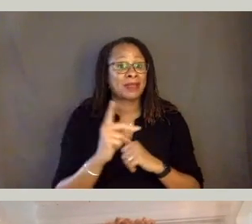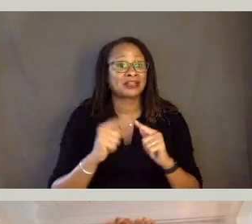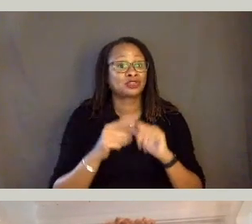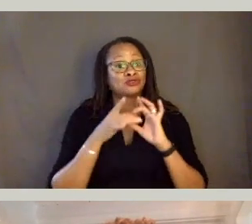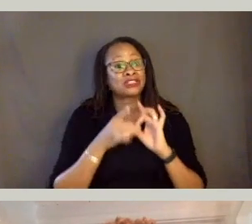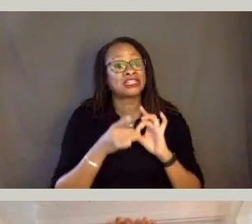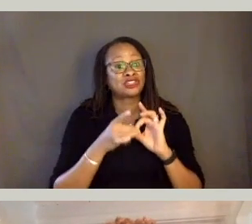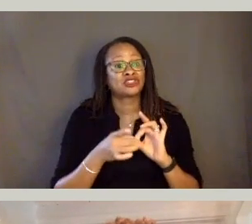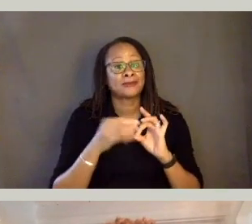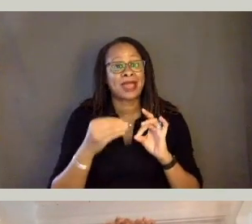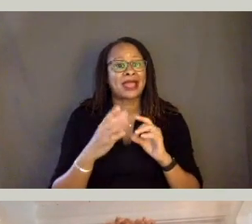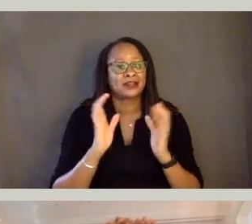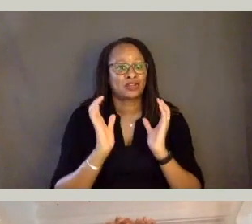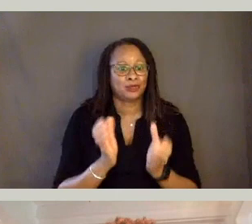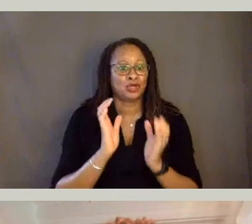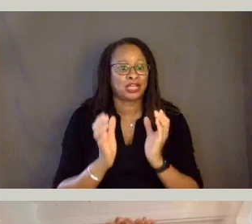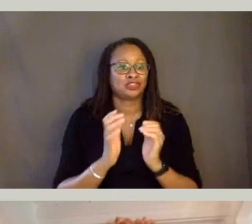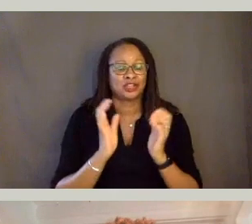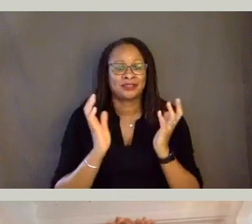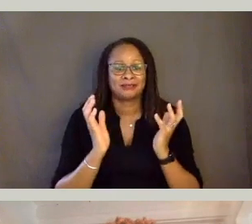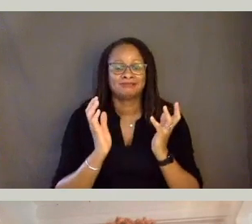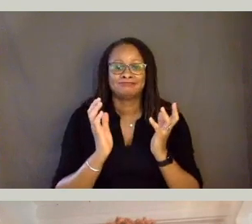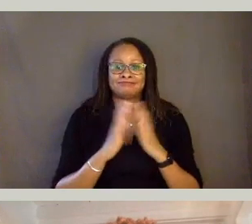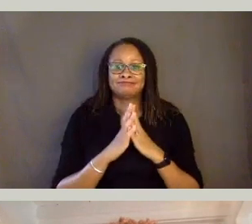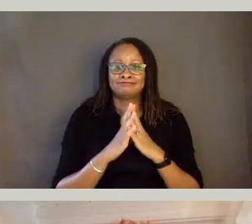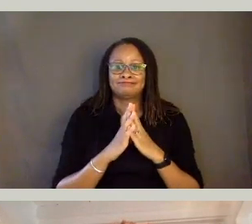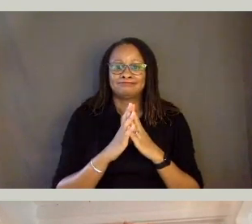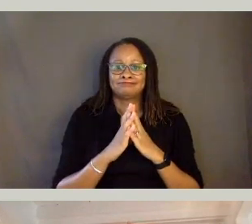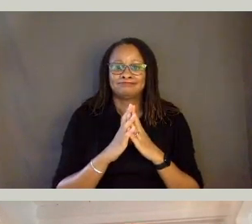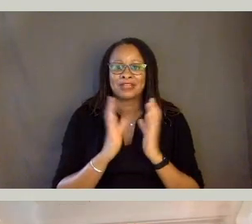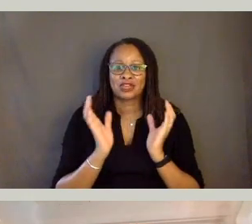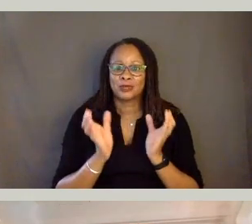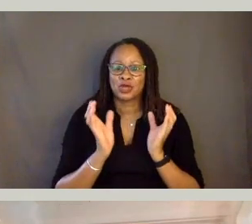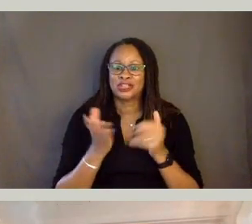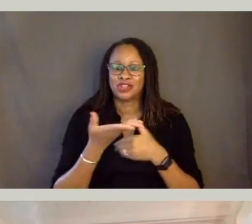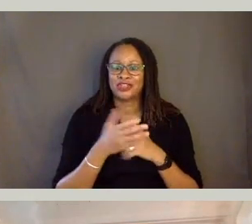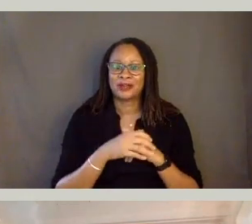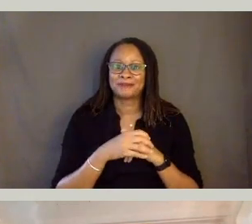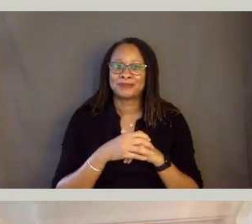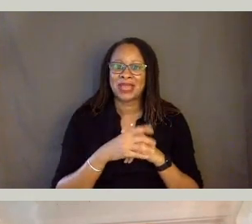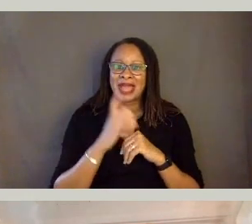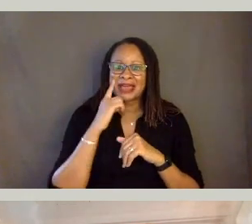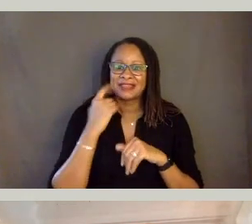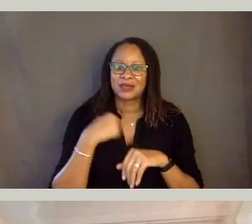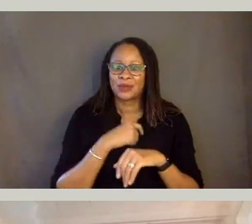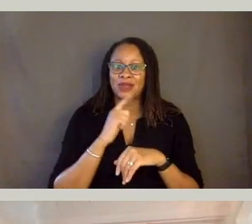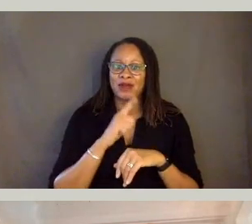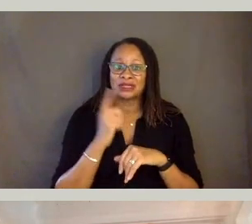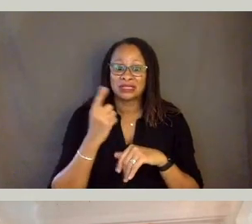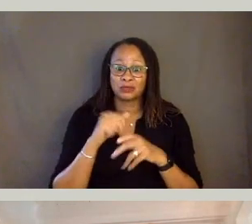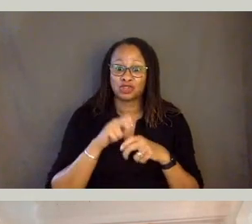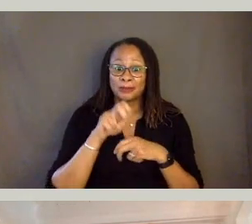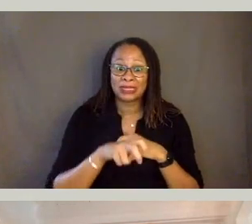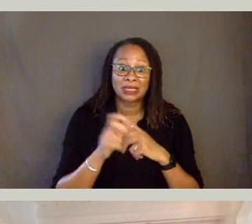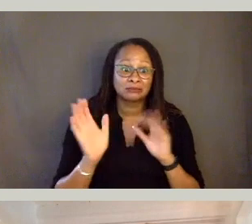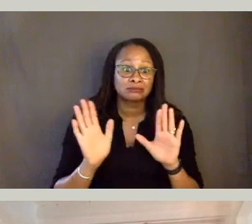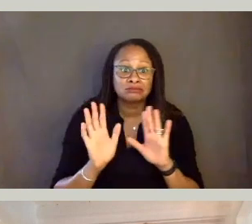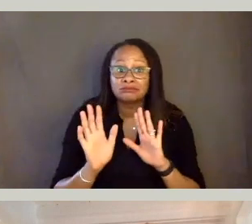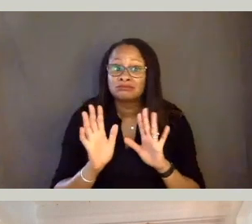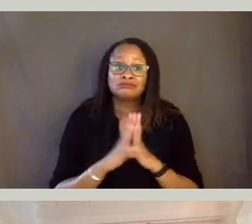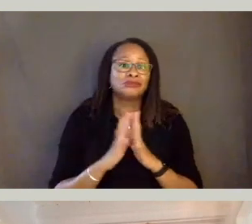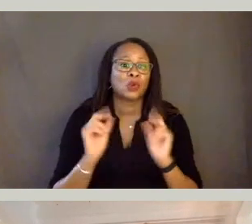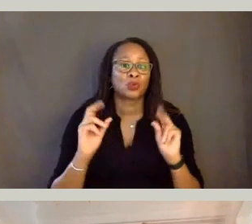and communication there. Okay, so I think we are, was someone jumping in?